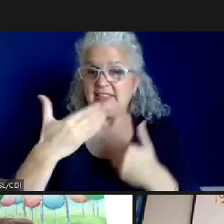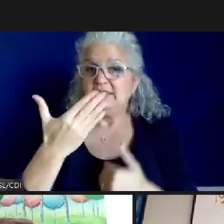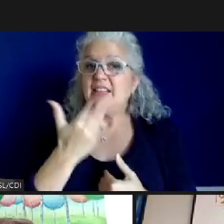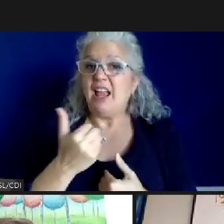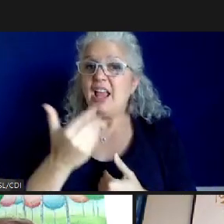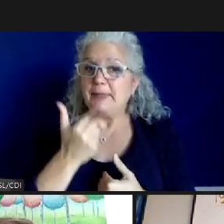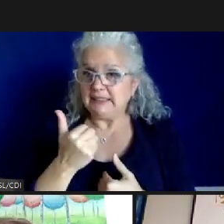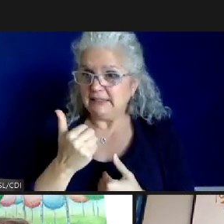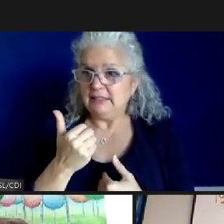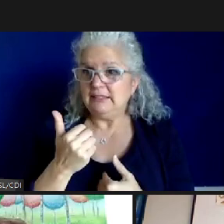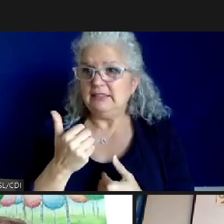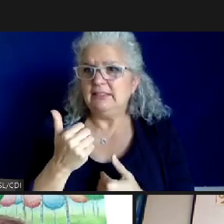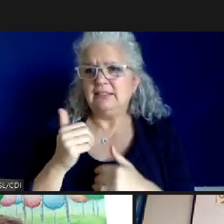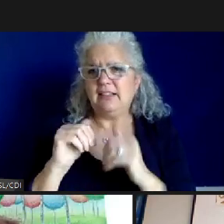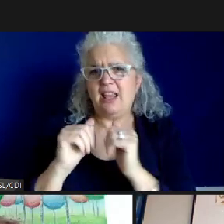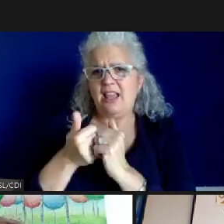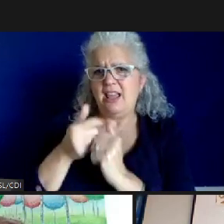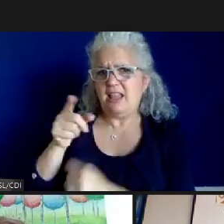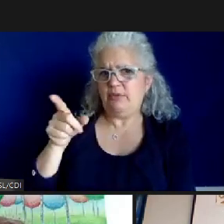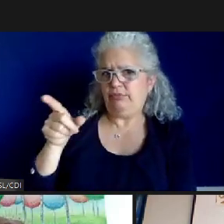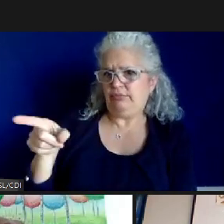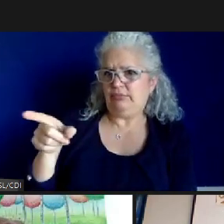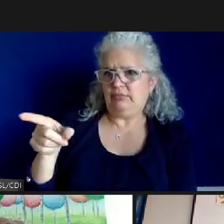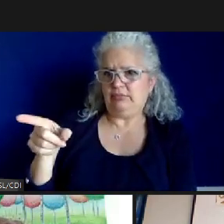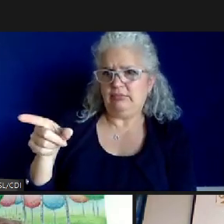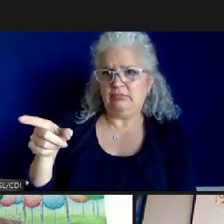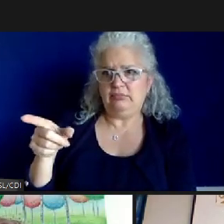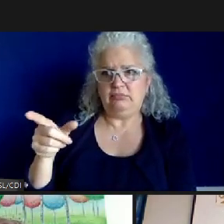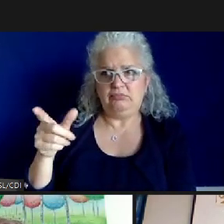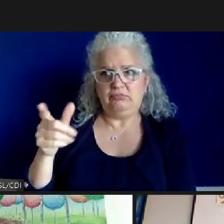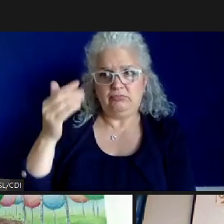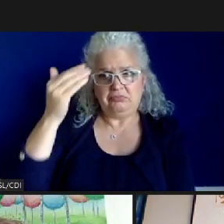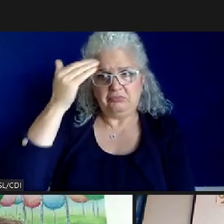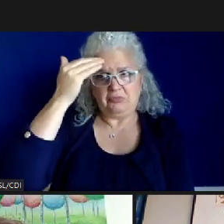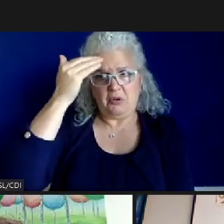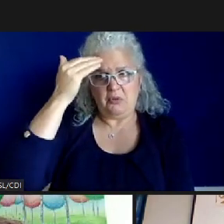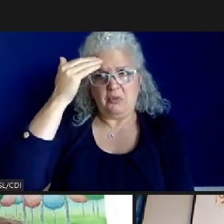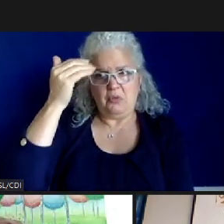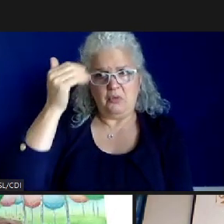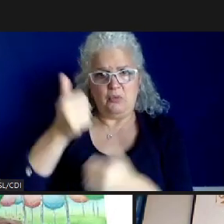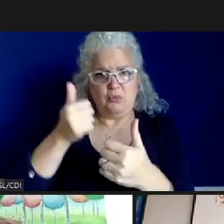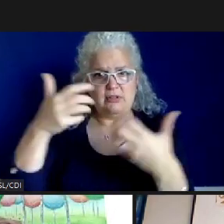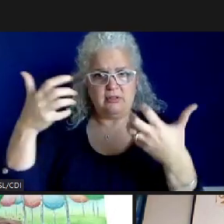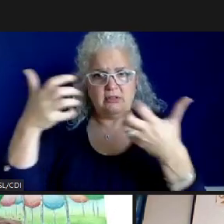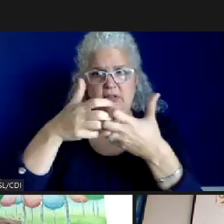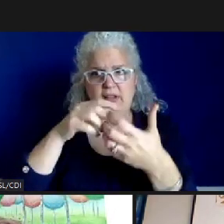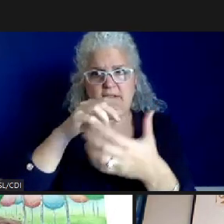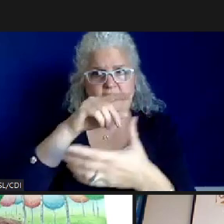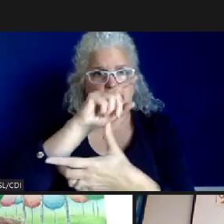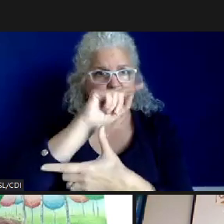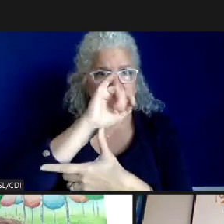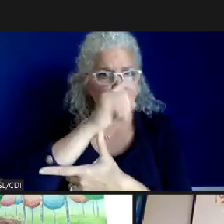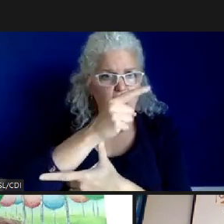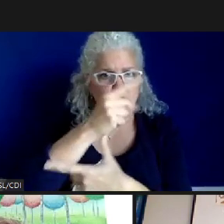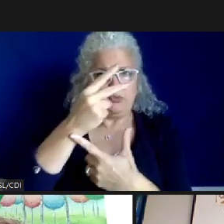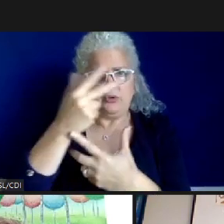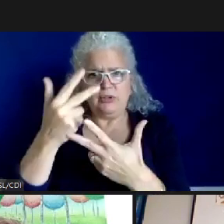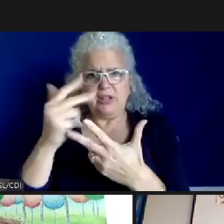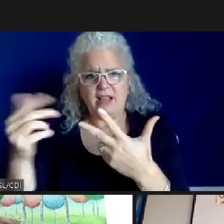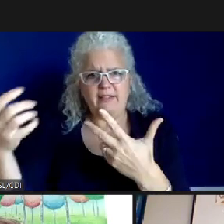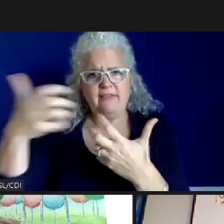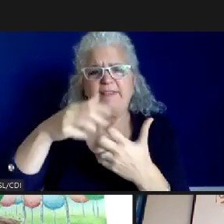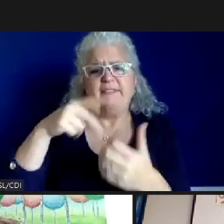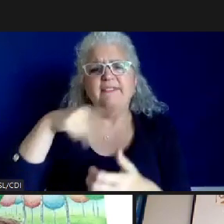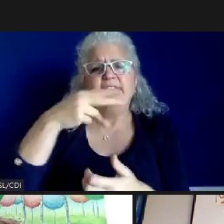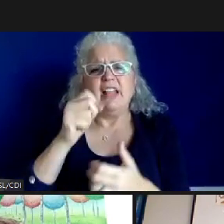about getting where she falls on the phase tier, or, the distribution model, in order to